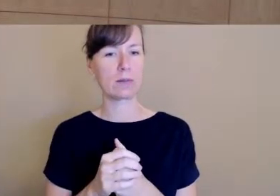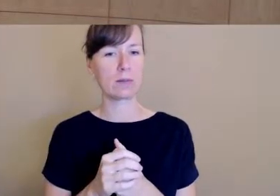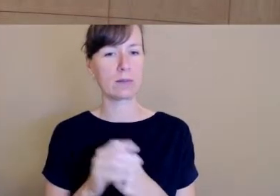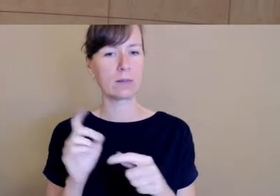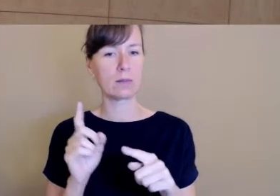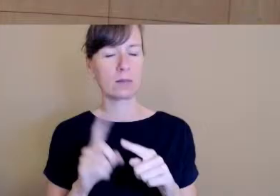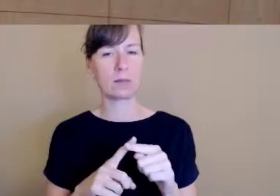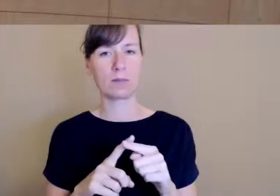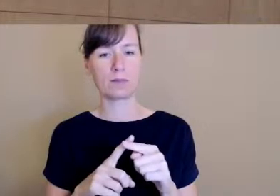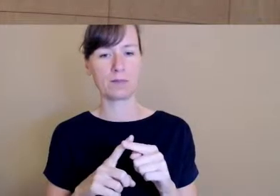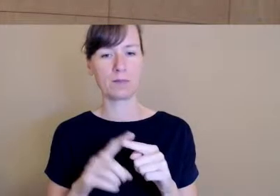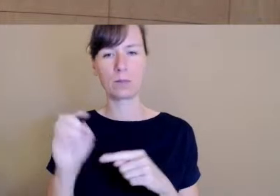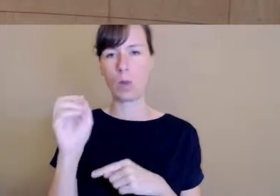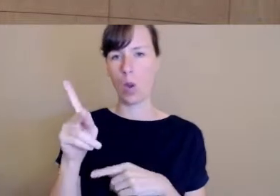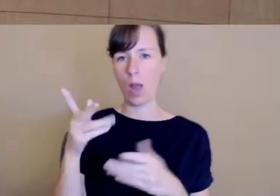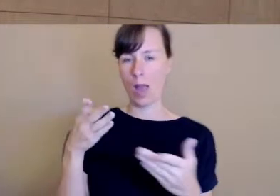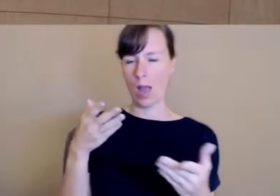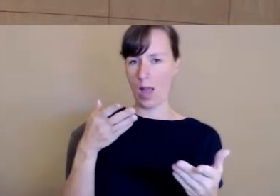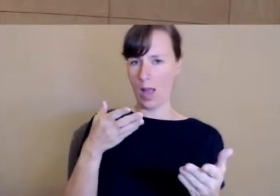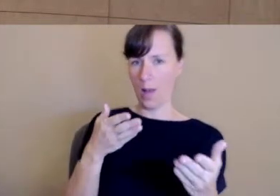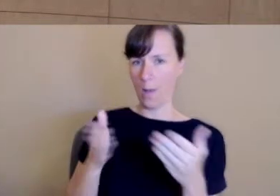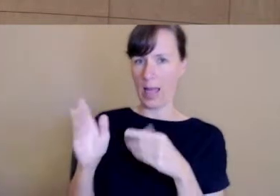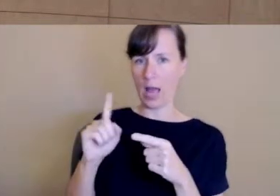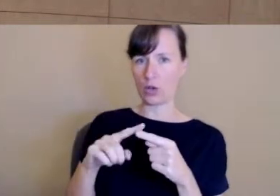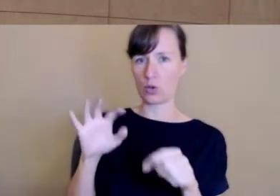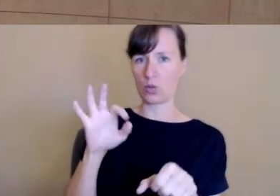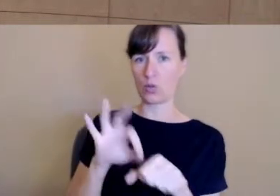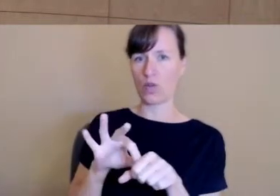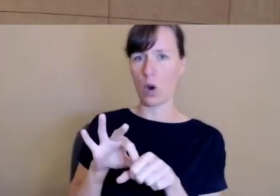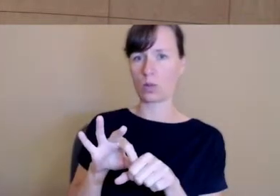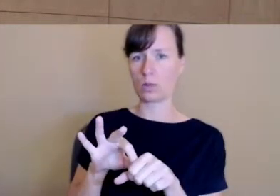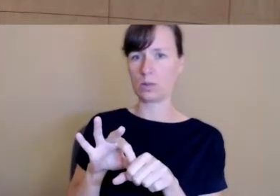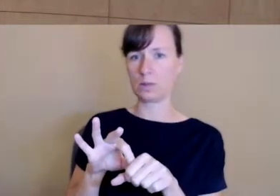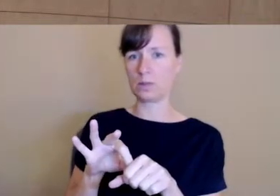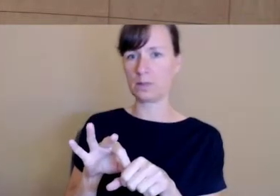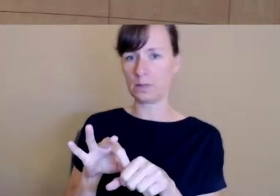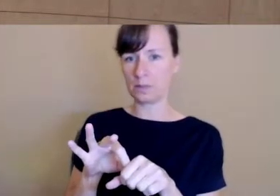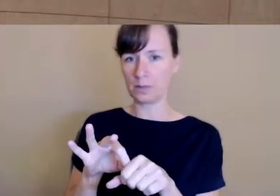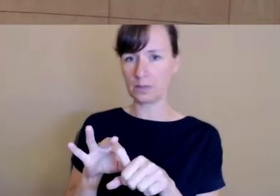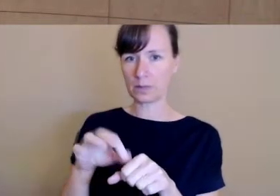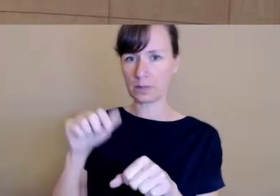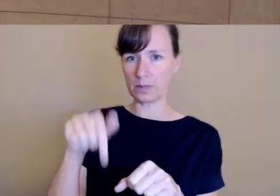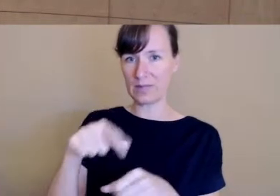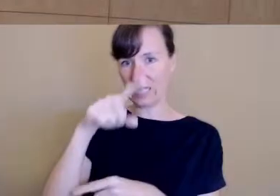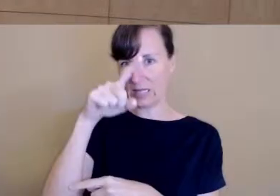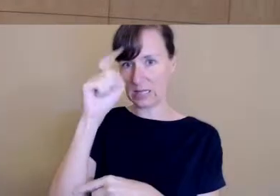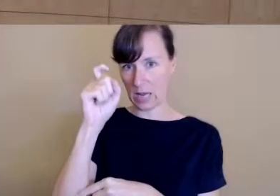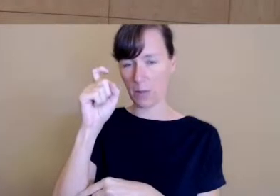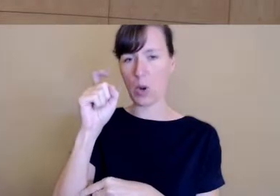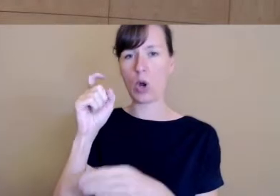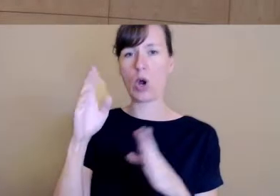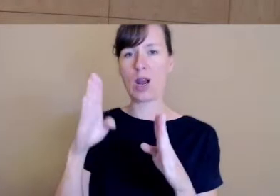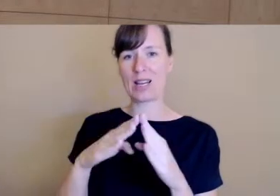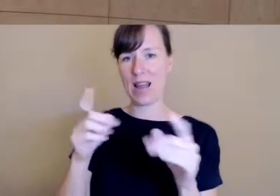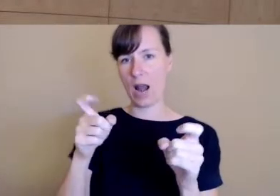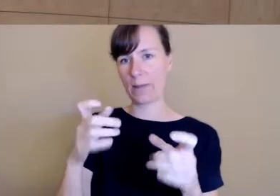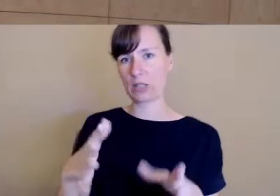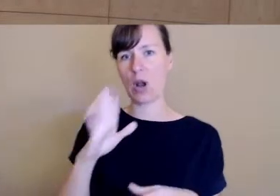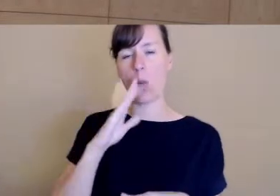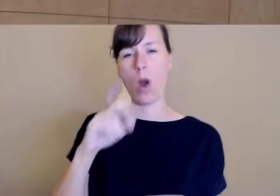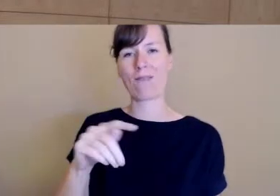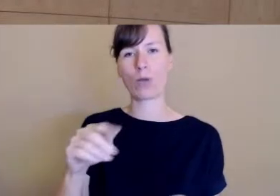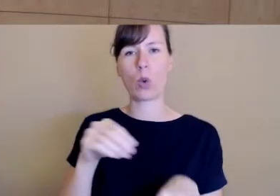plan to vote this summer, and then the town administrator will have to advise on how quickly he can